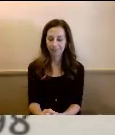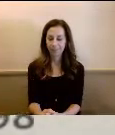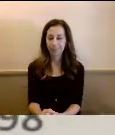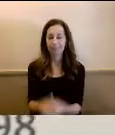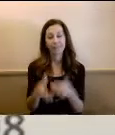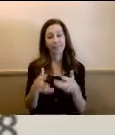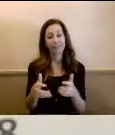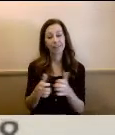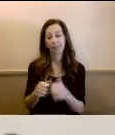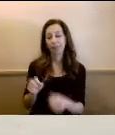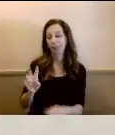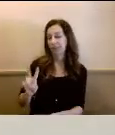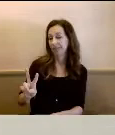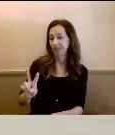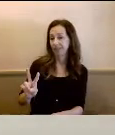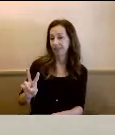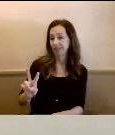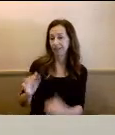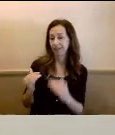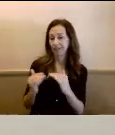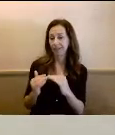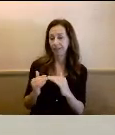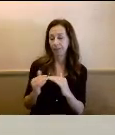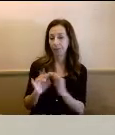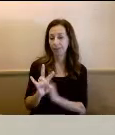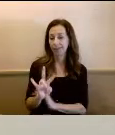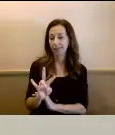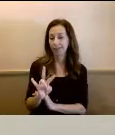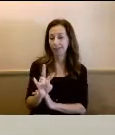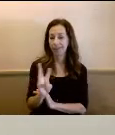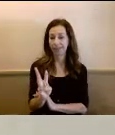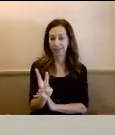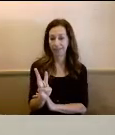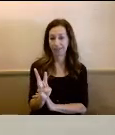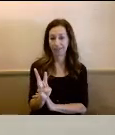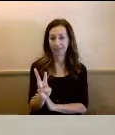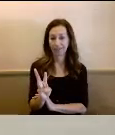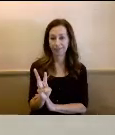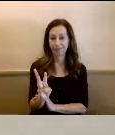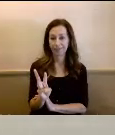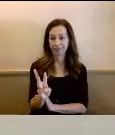that will leave us with V equals 76.